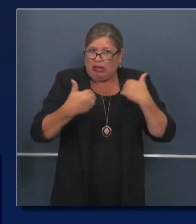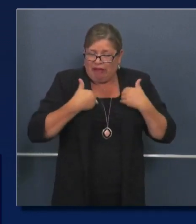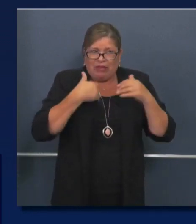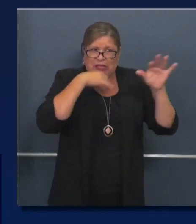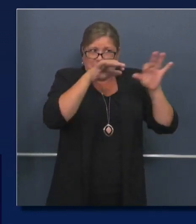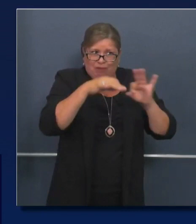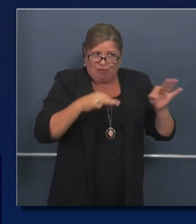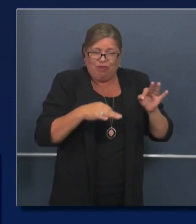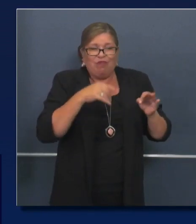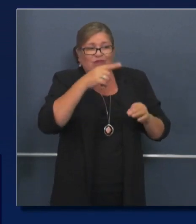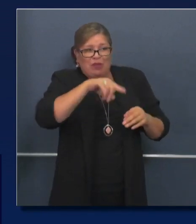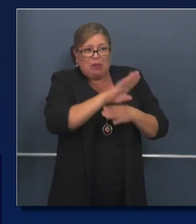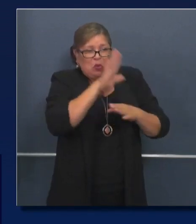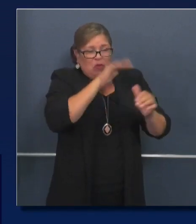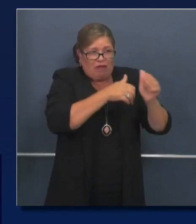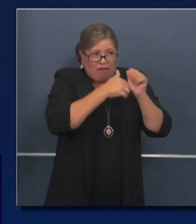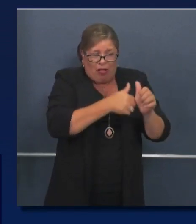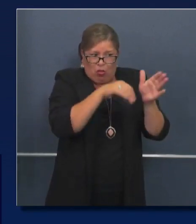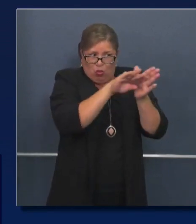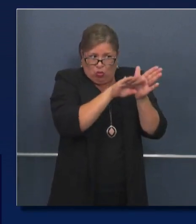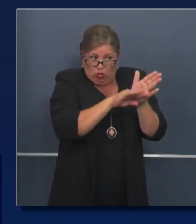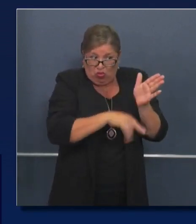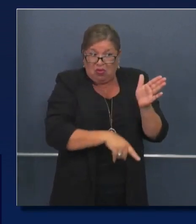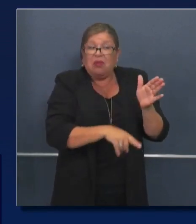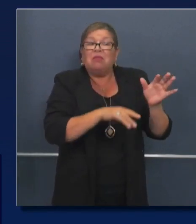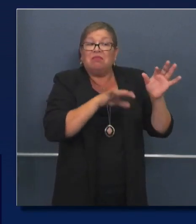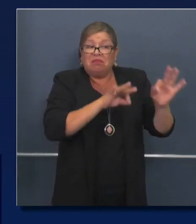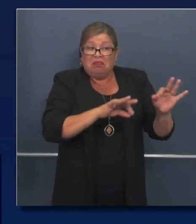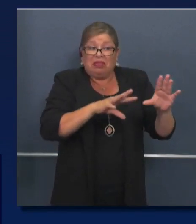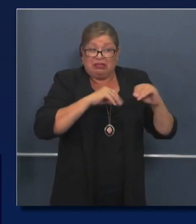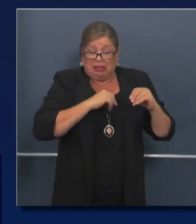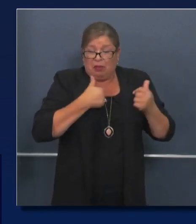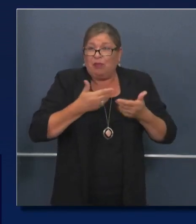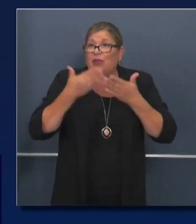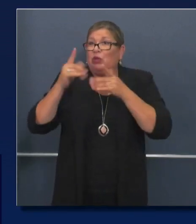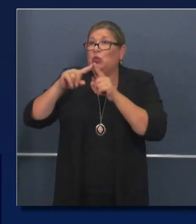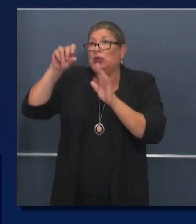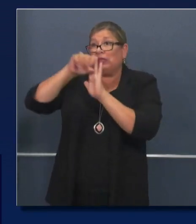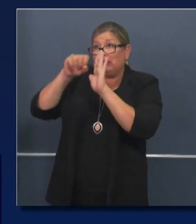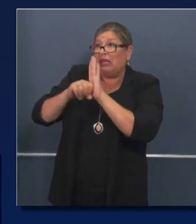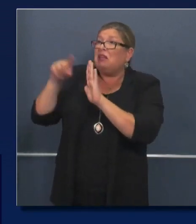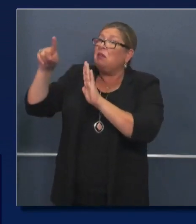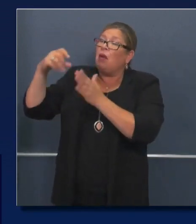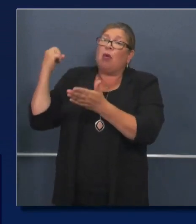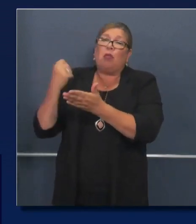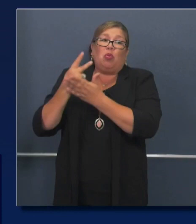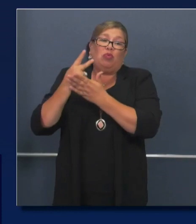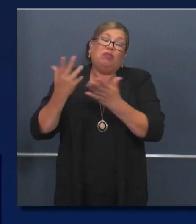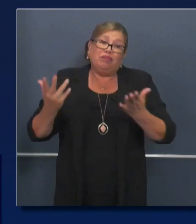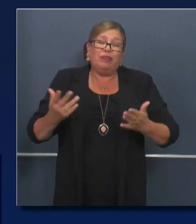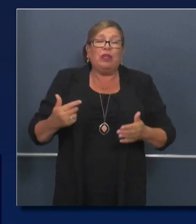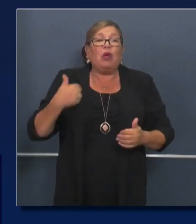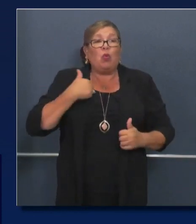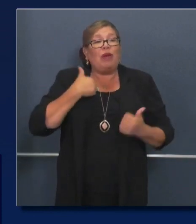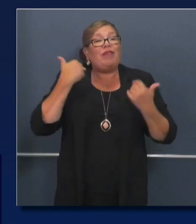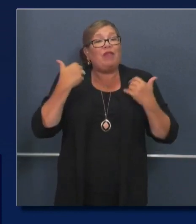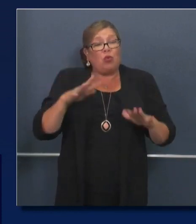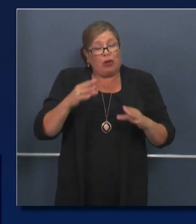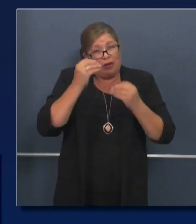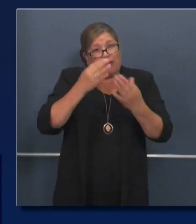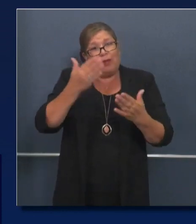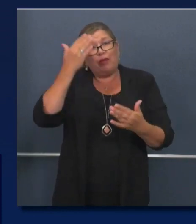and through a process of engagement with the state of California, our Department of Public Health. We put those plans on our